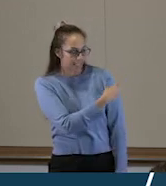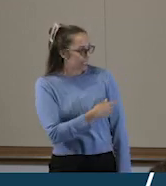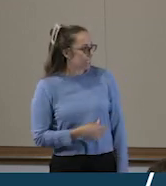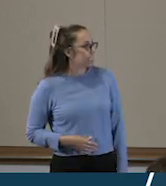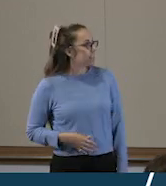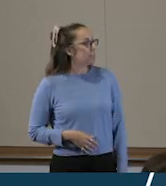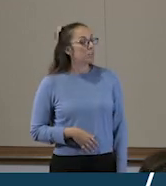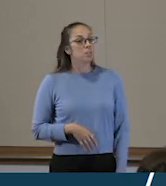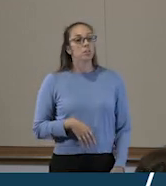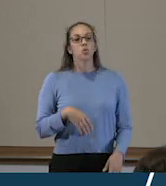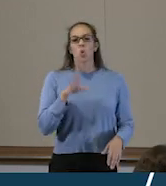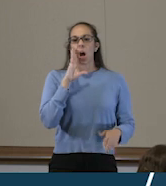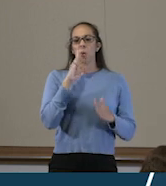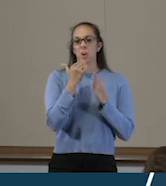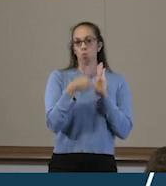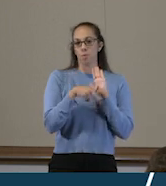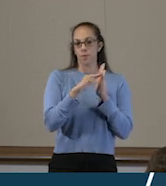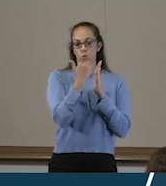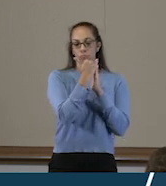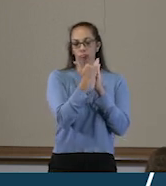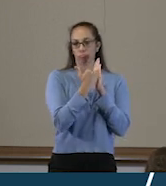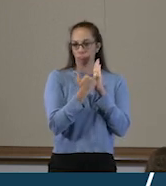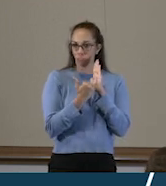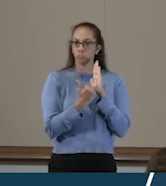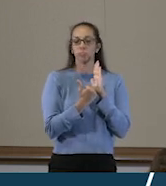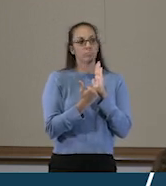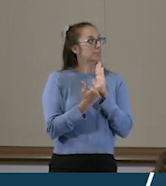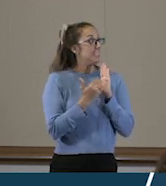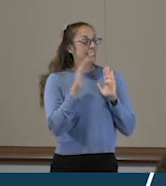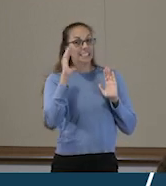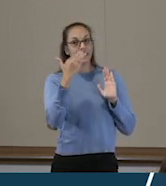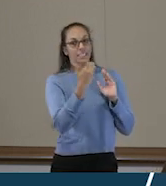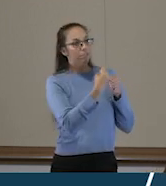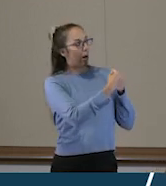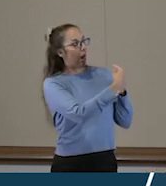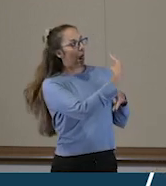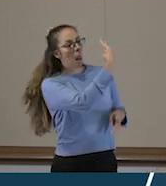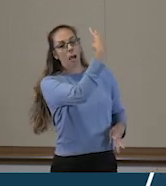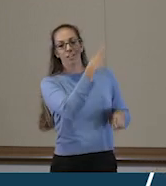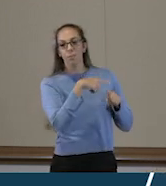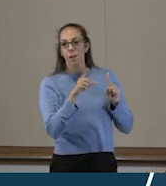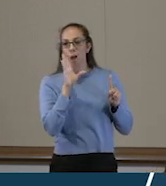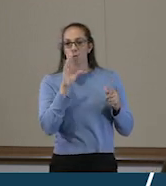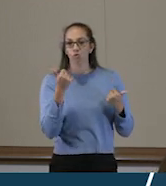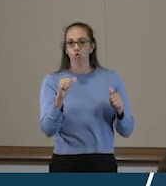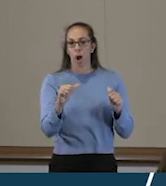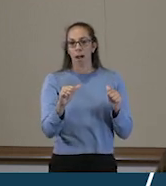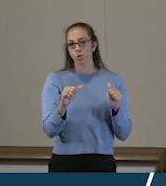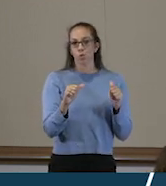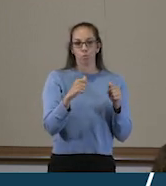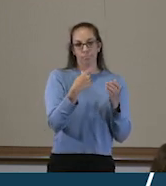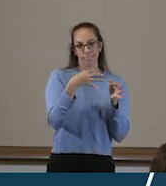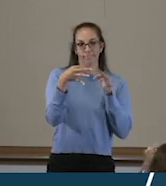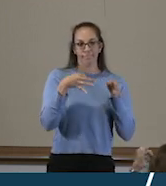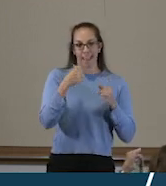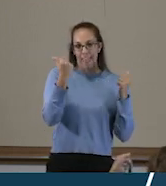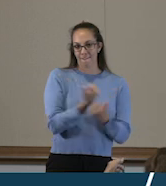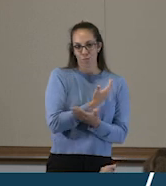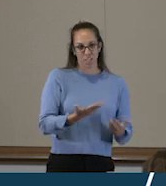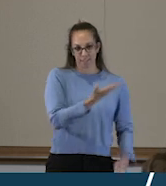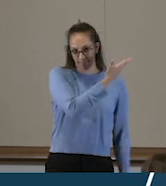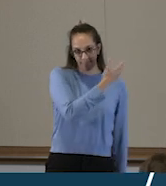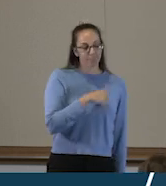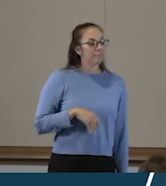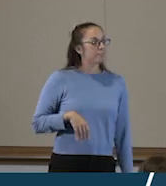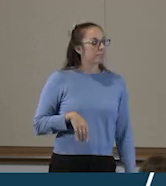so I'm going to go over the agenda, and it might seem a little long to you, but I'm going to try to get everything covered today. First, we're going